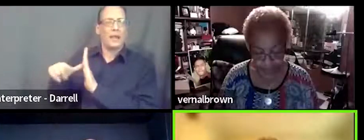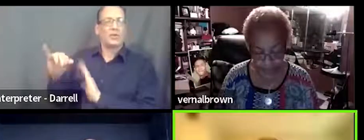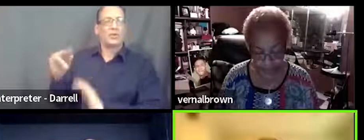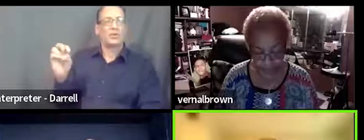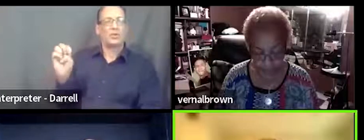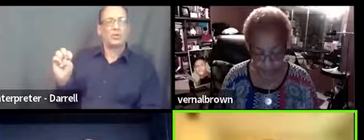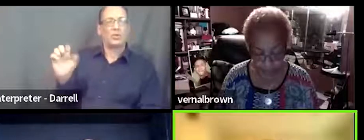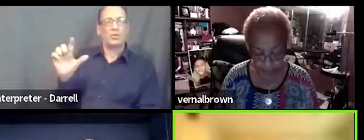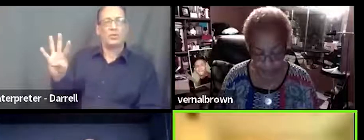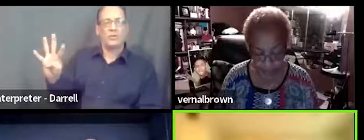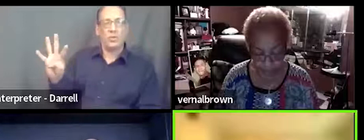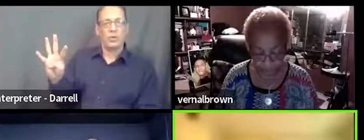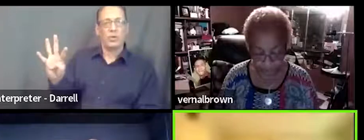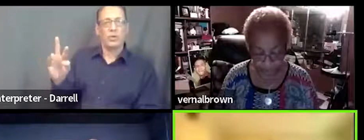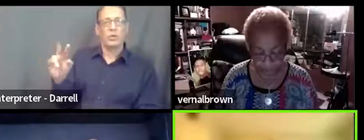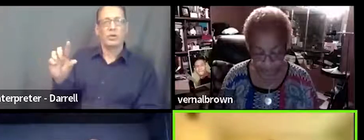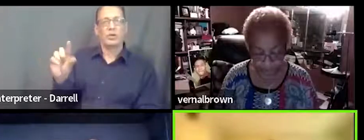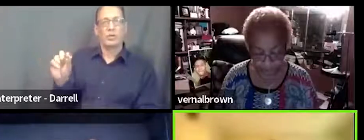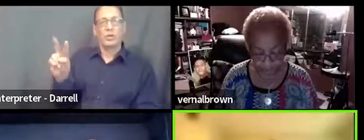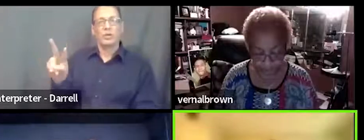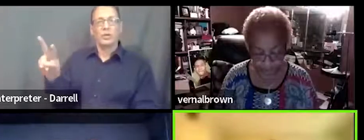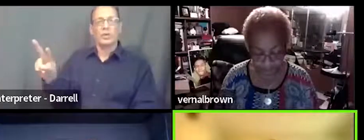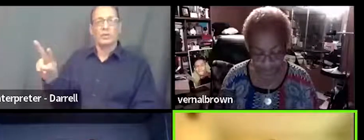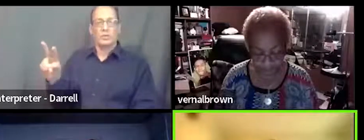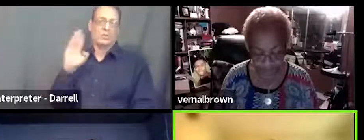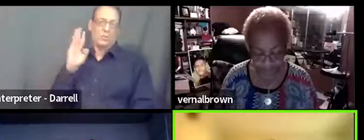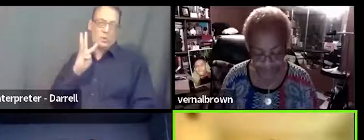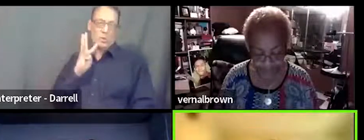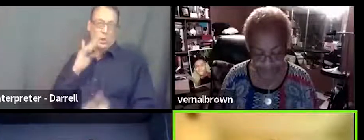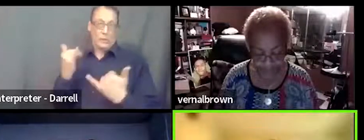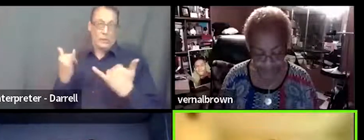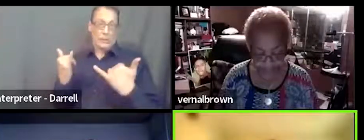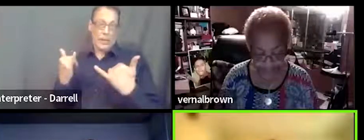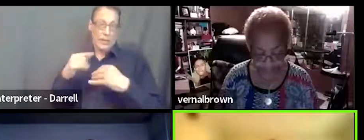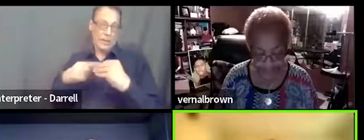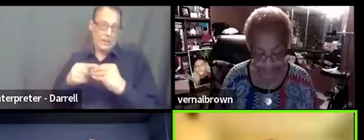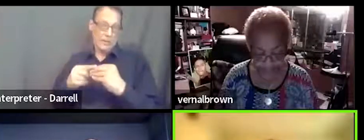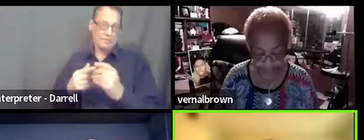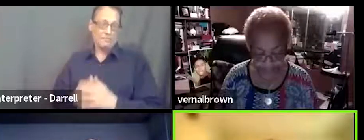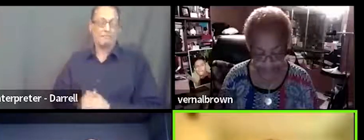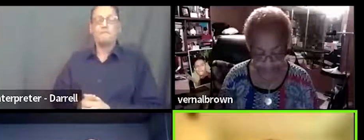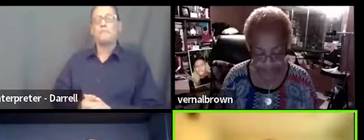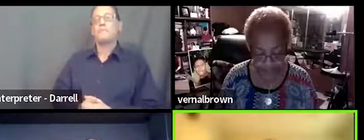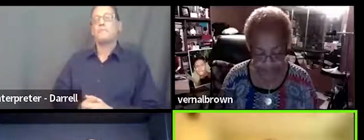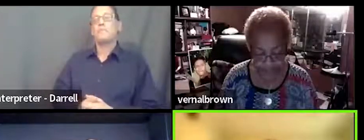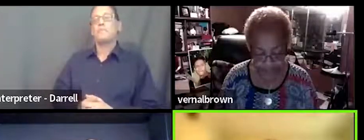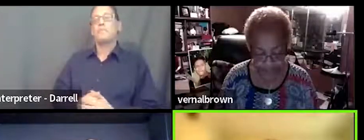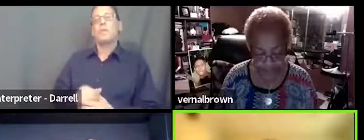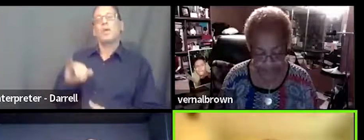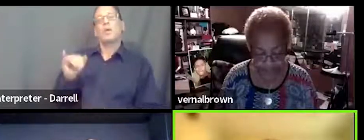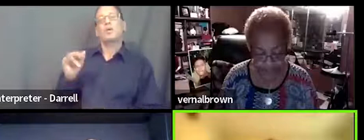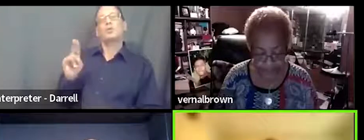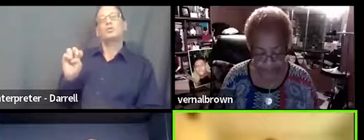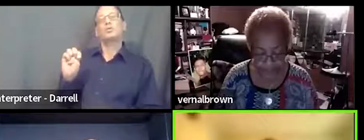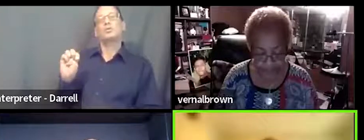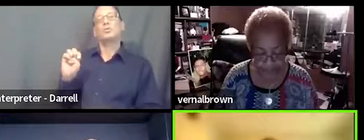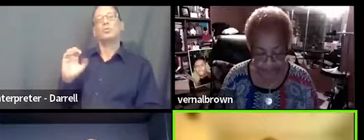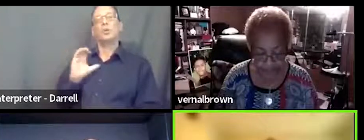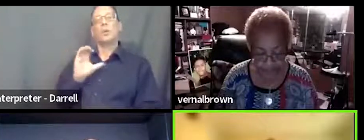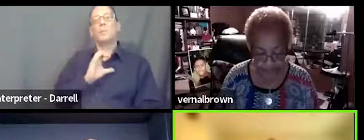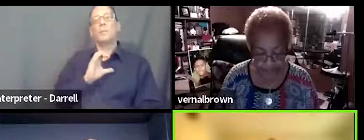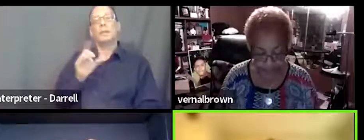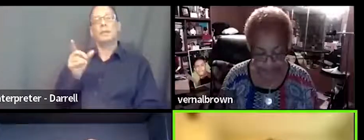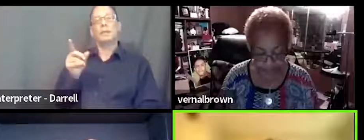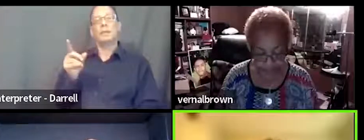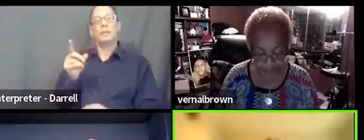24th, 2022 board meeting, so we'll talk about that today. In addition, at the June committee meeting, the operations report, including